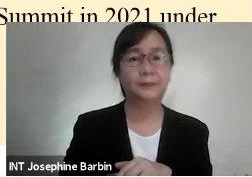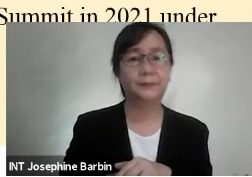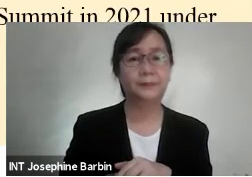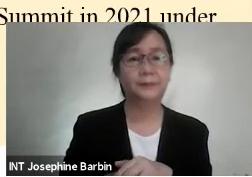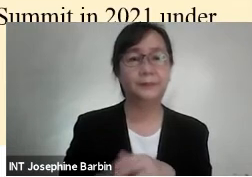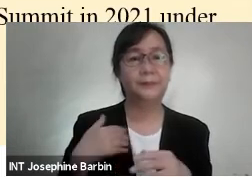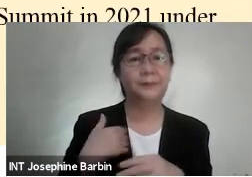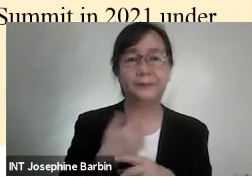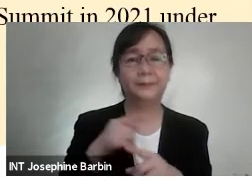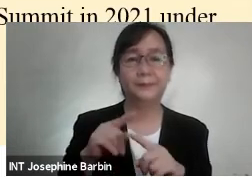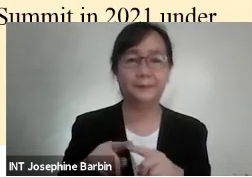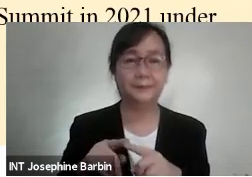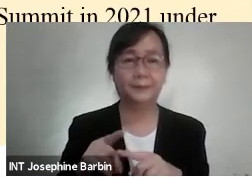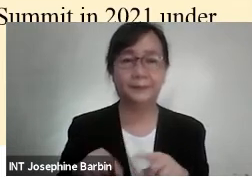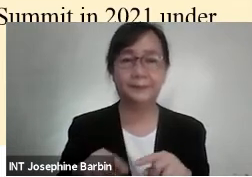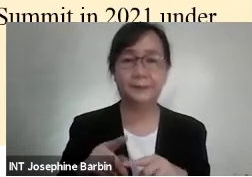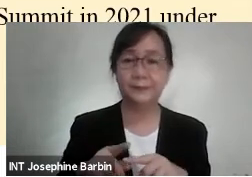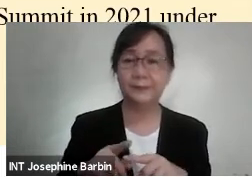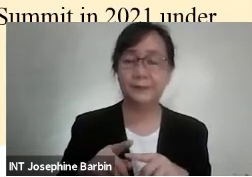we cannot